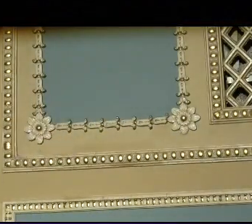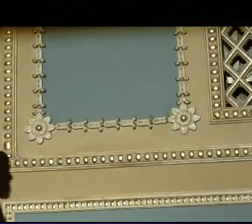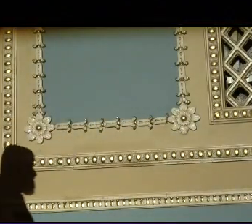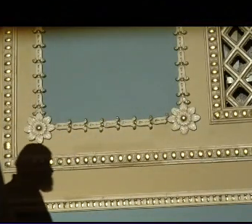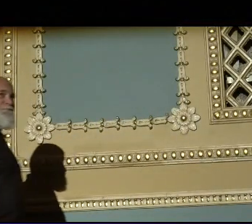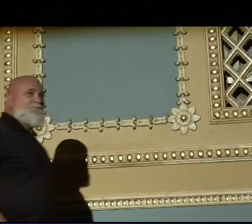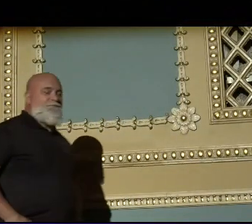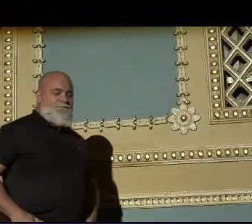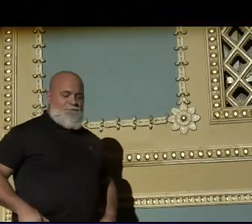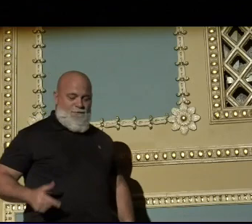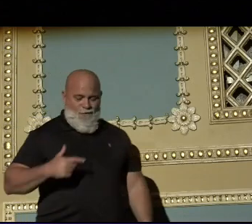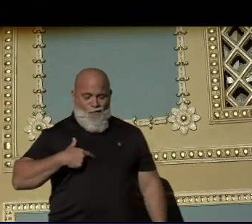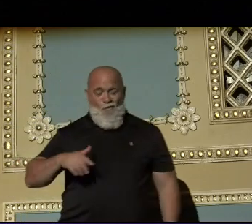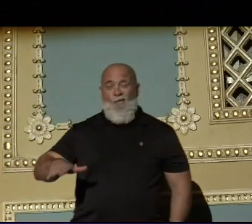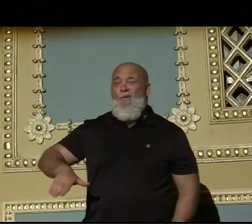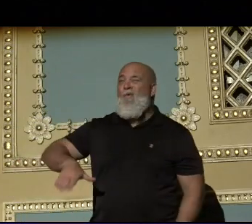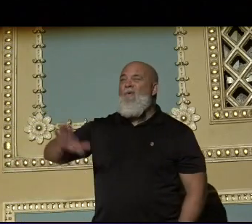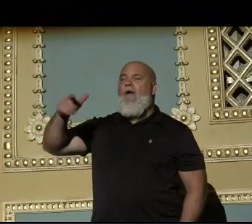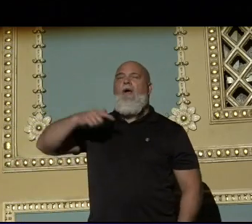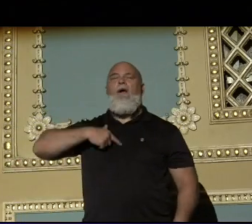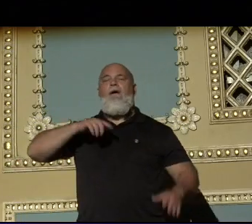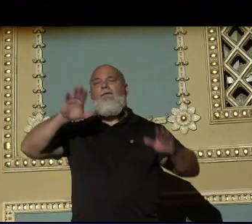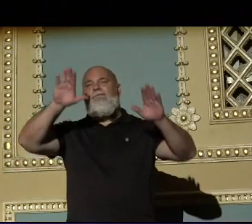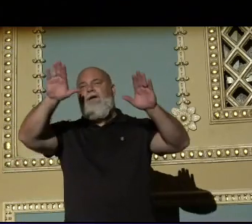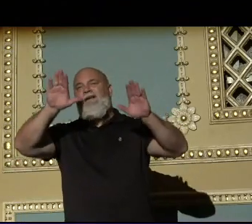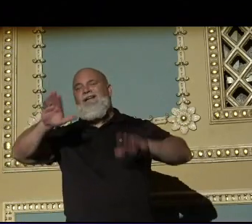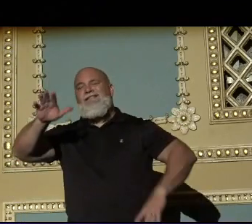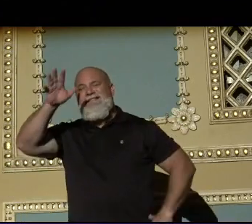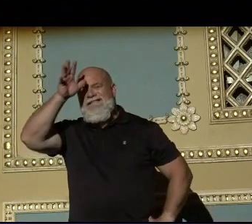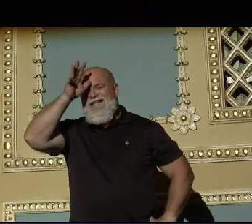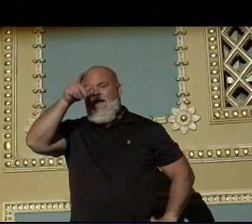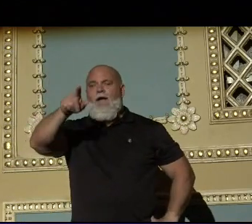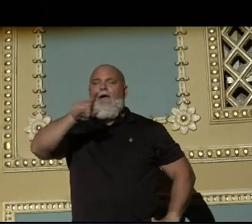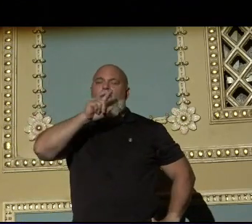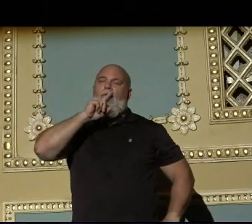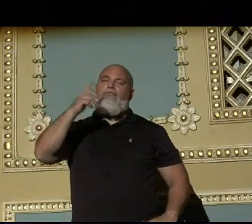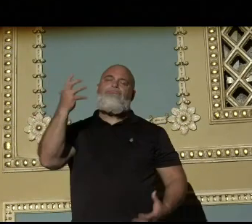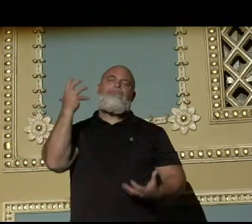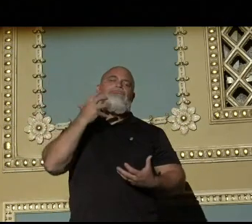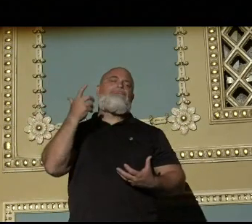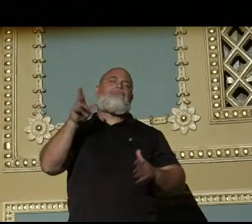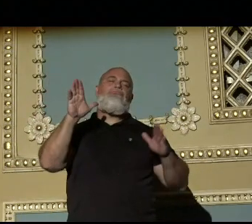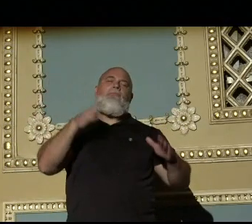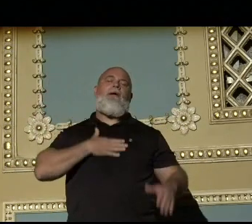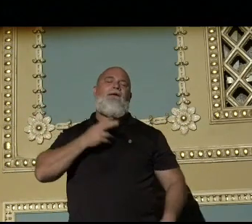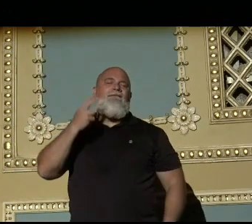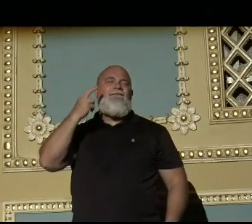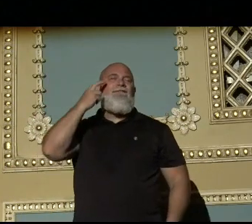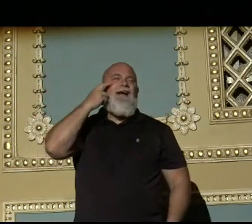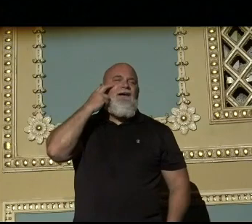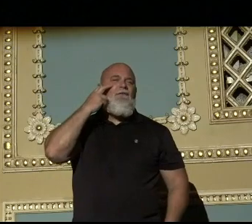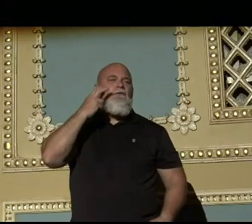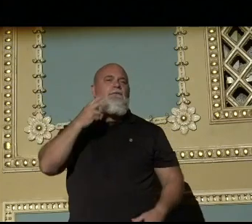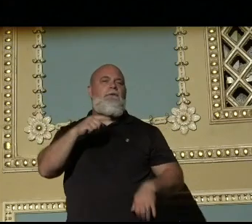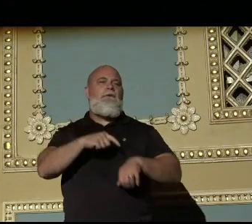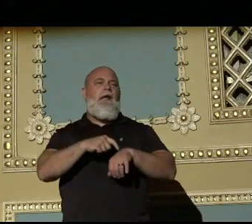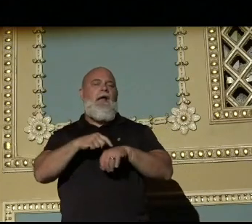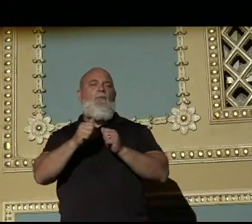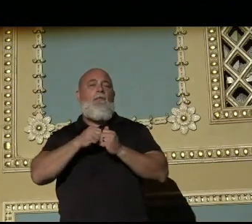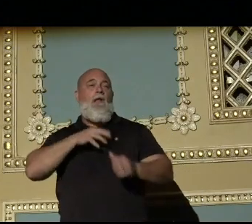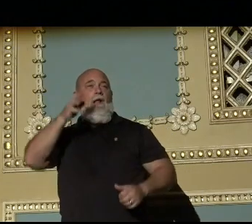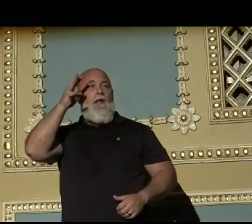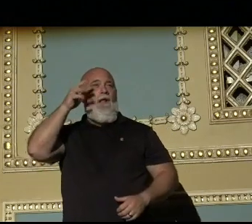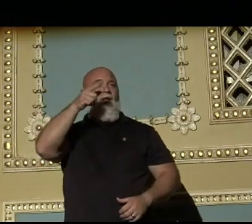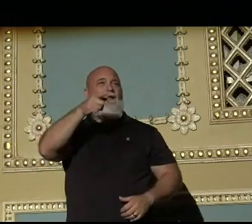Growing up, I had a fantastic dad. He really was great. One of my favorite qualities about my dad is that he was basically the